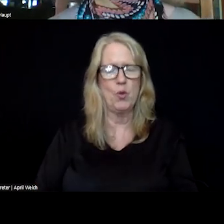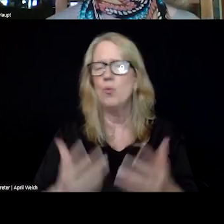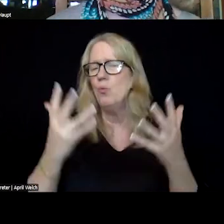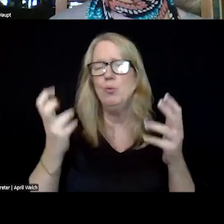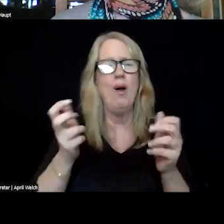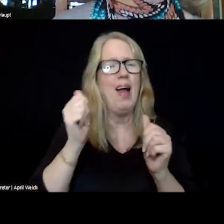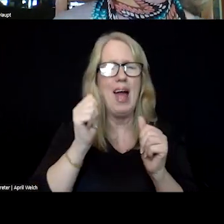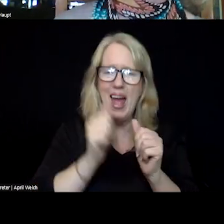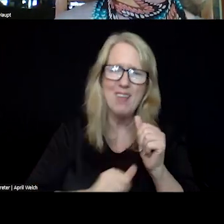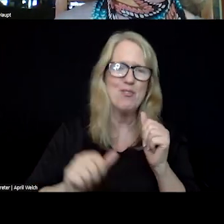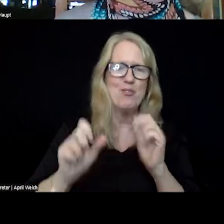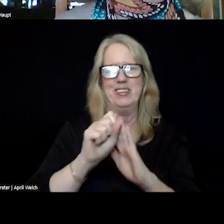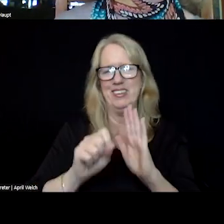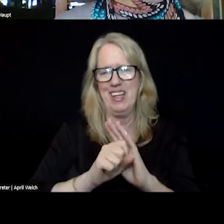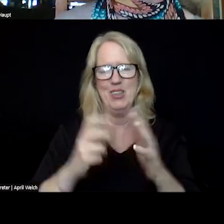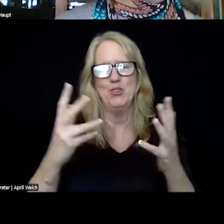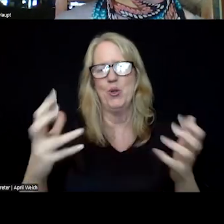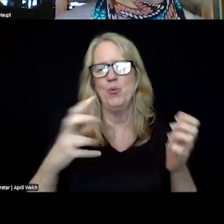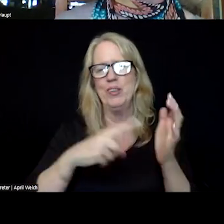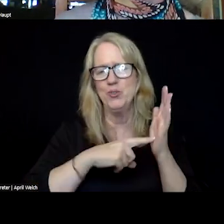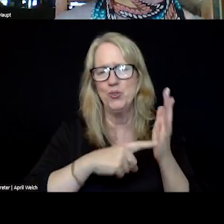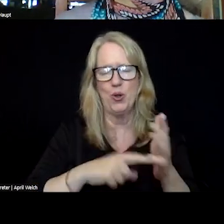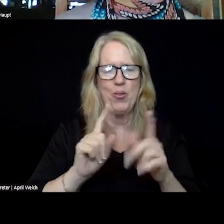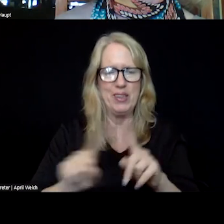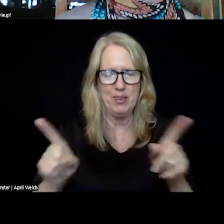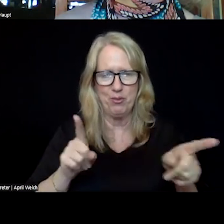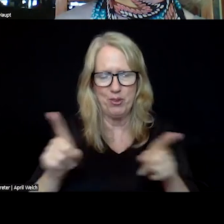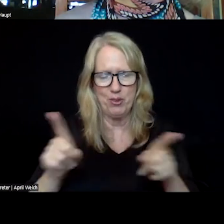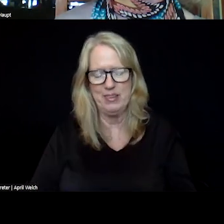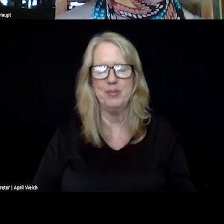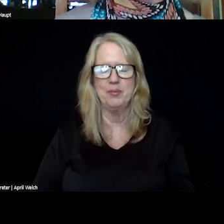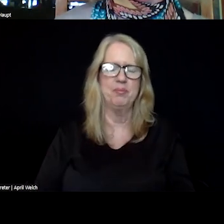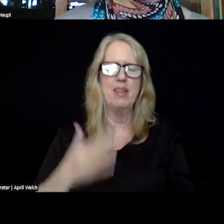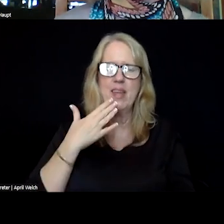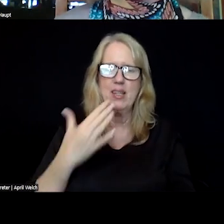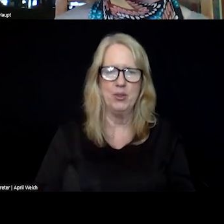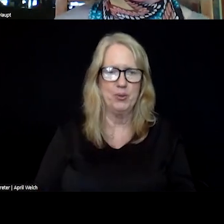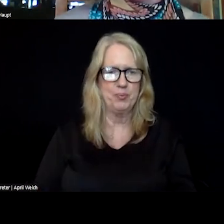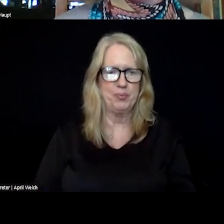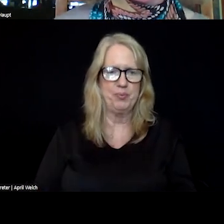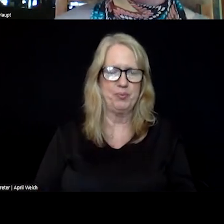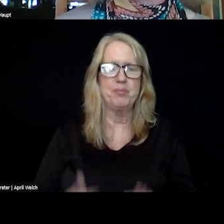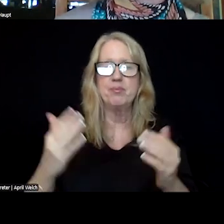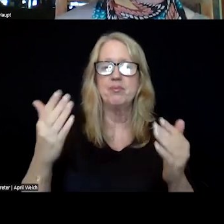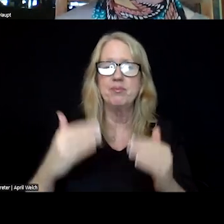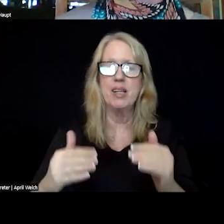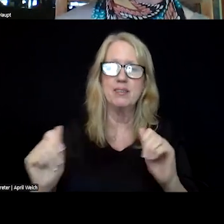right? So just wanted to show that difference. And so thank you. Let's go to the next